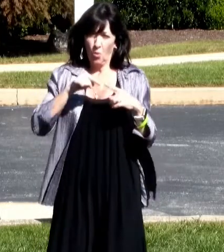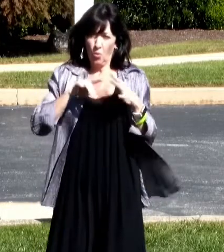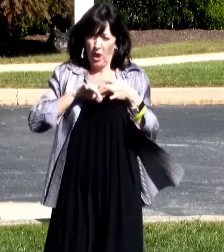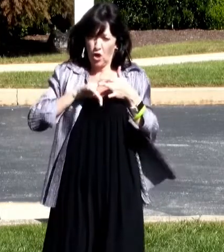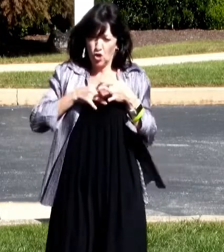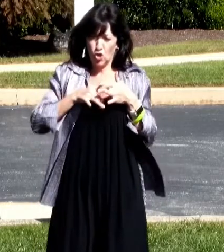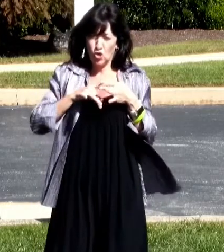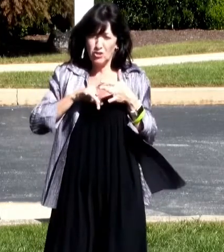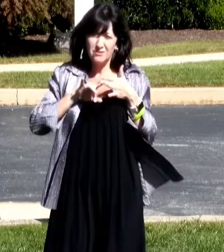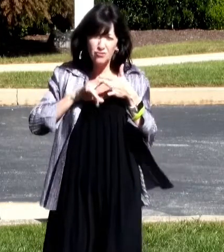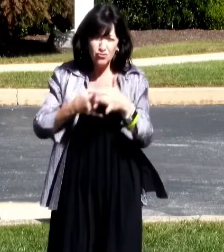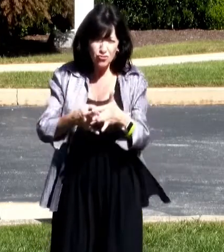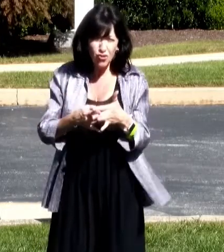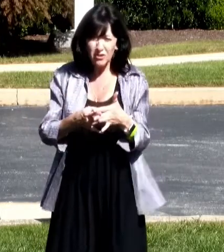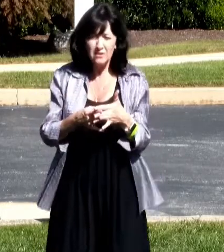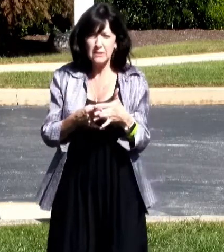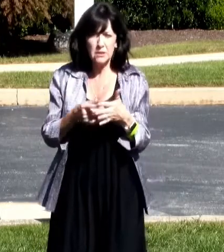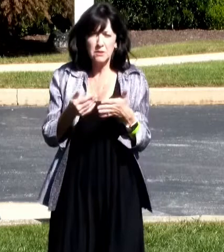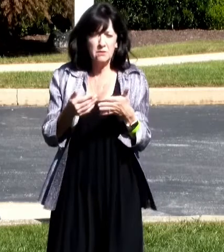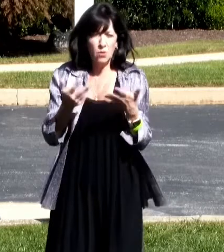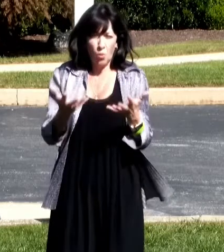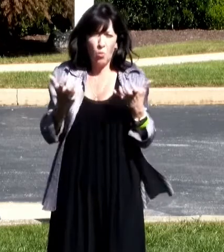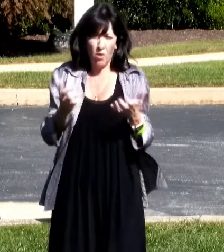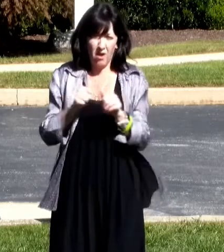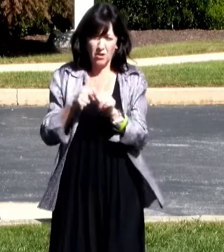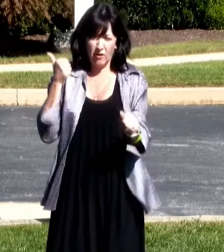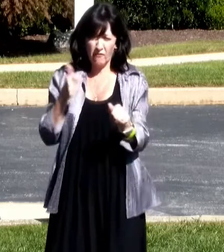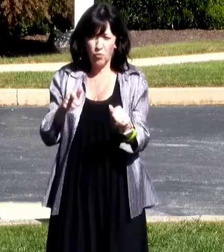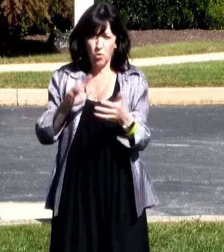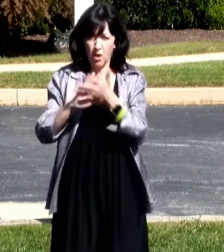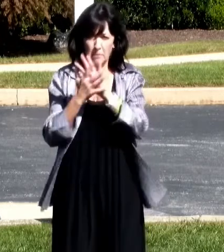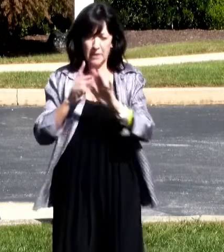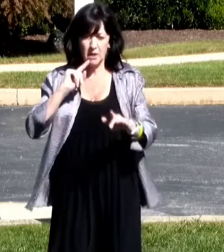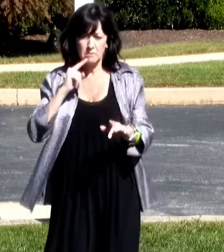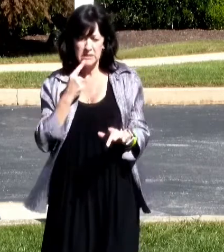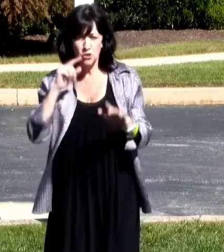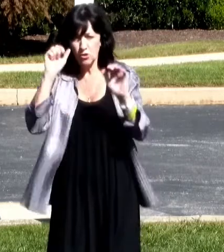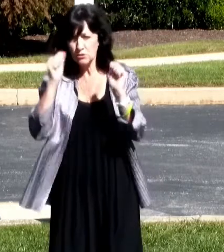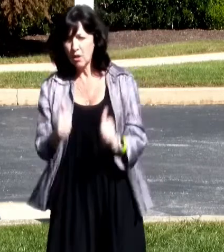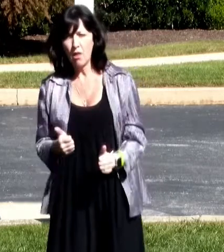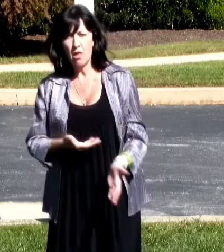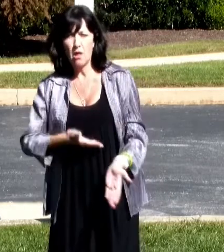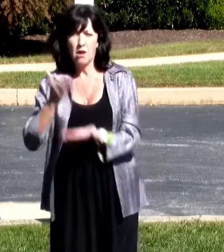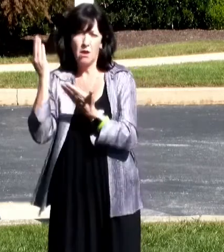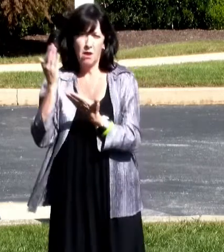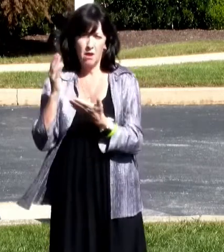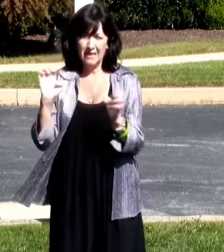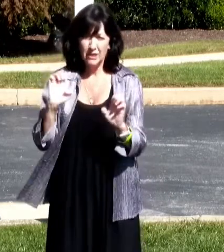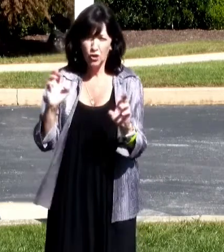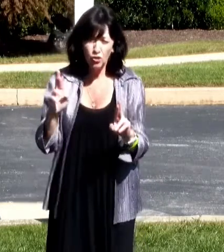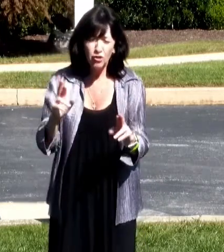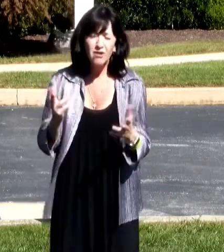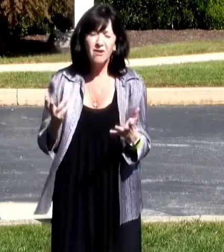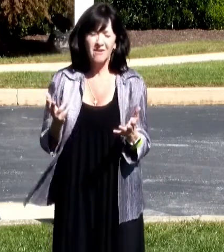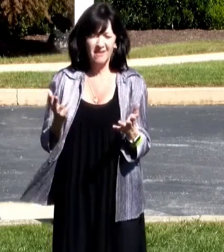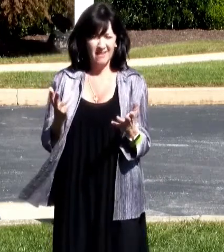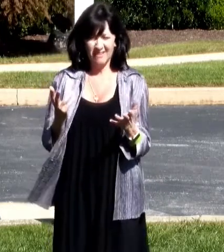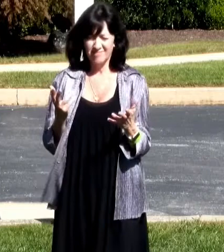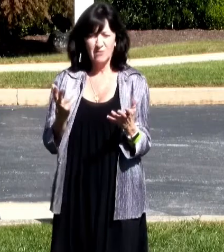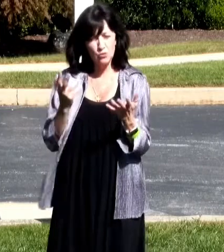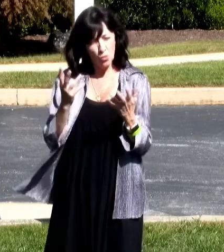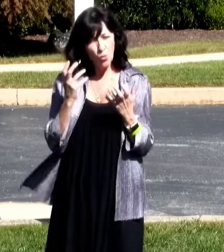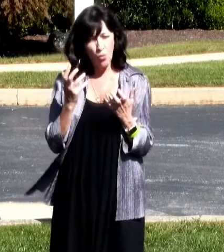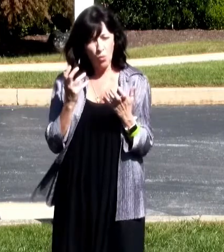spending money now and saving tremendously later on. So with the signing of this bill, those plans will be put into action.